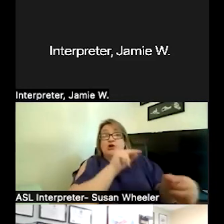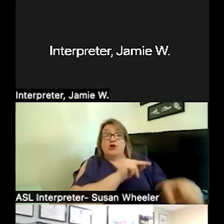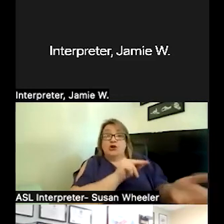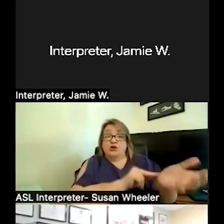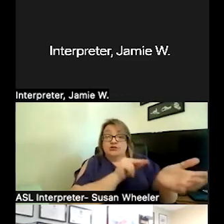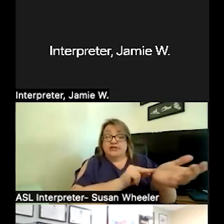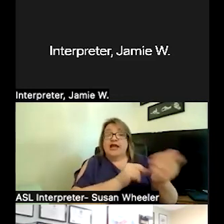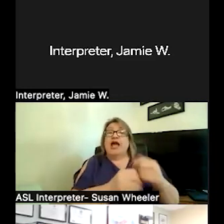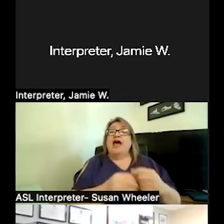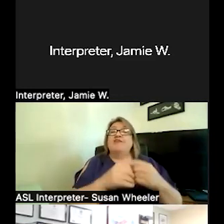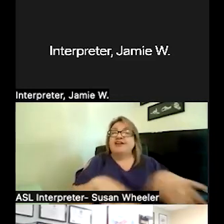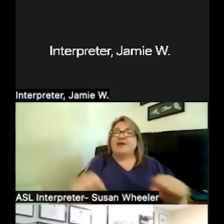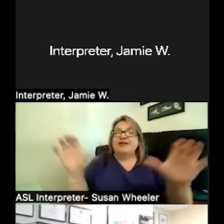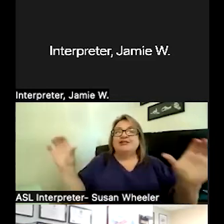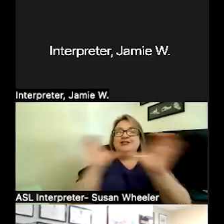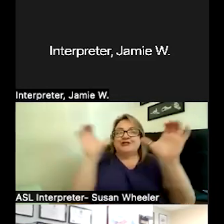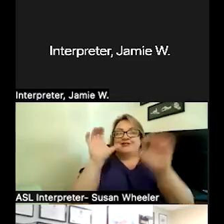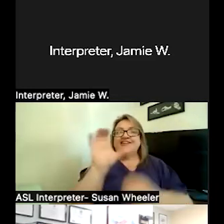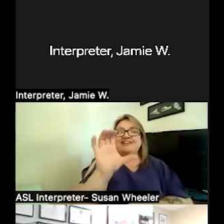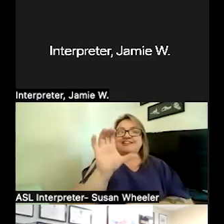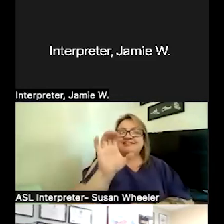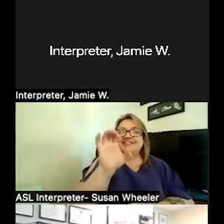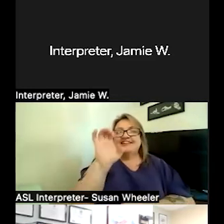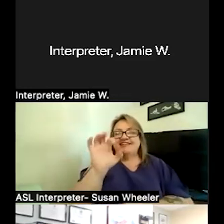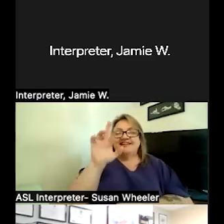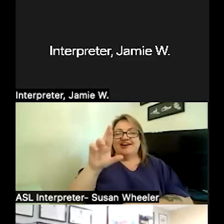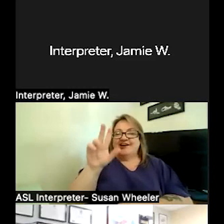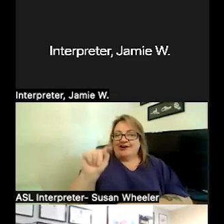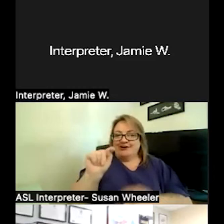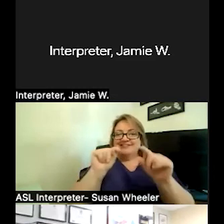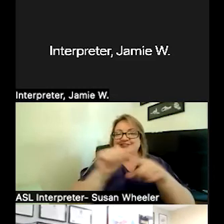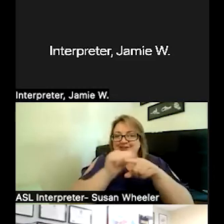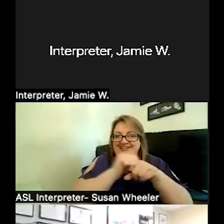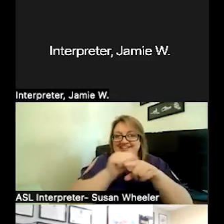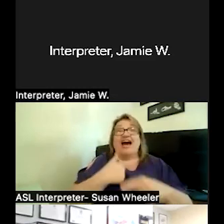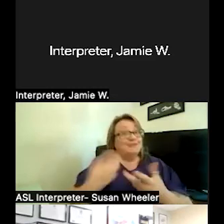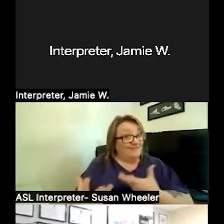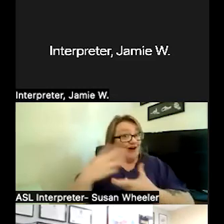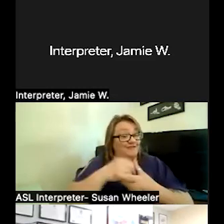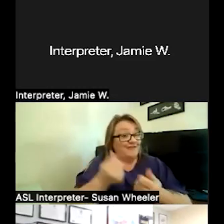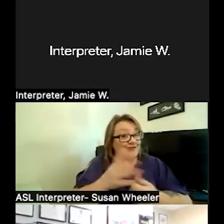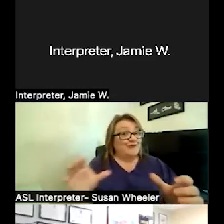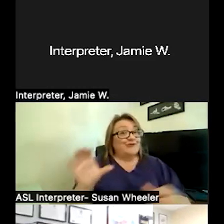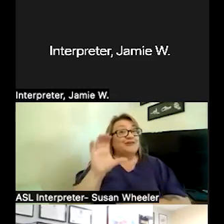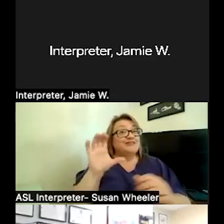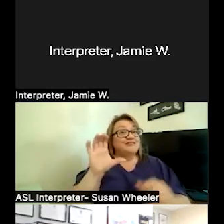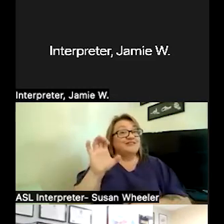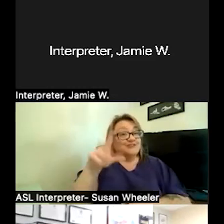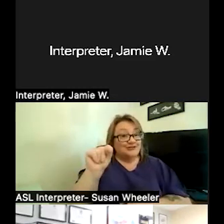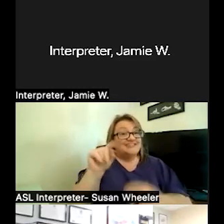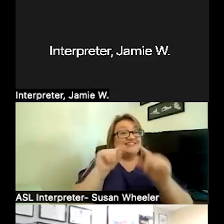CERT training and created their own CERT teams. And I've actually was involved with a couple of exercises with their CERT teams, which is very